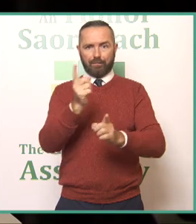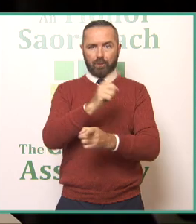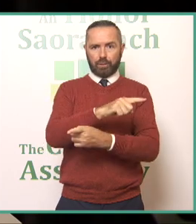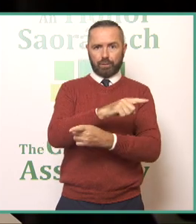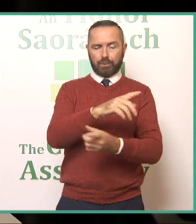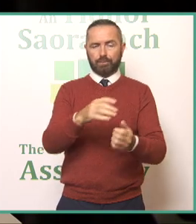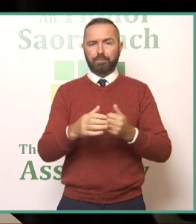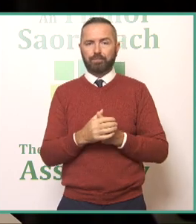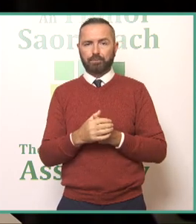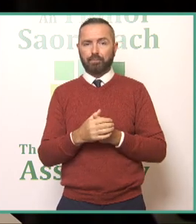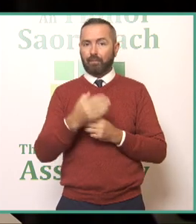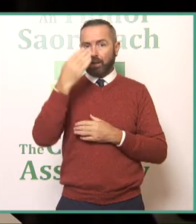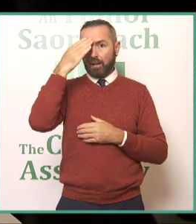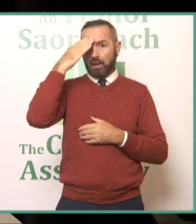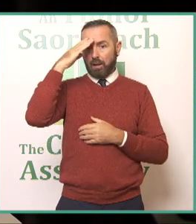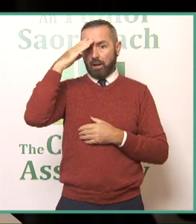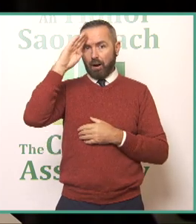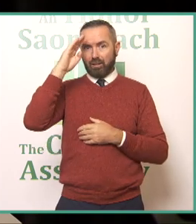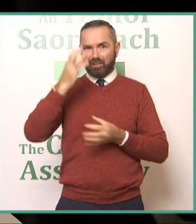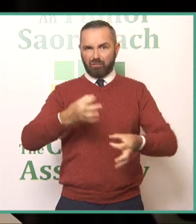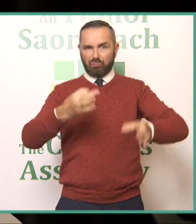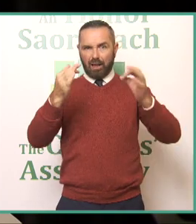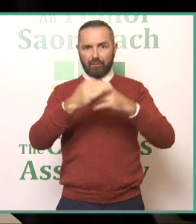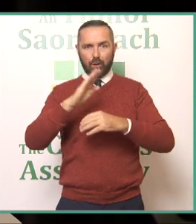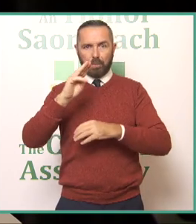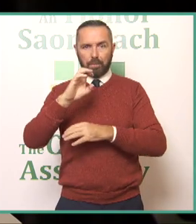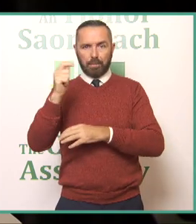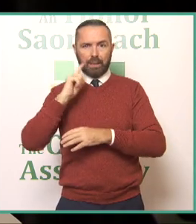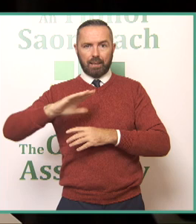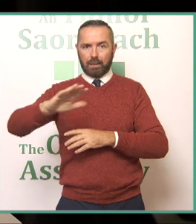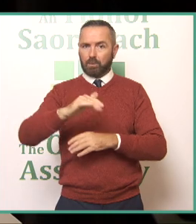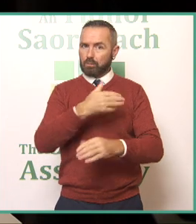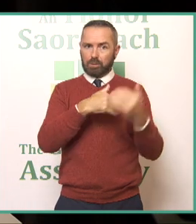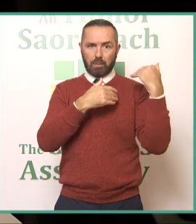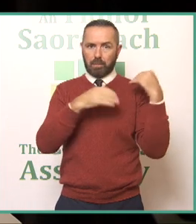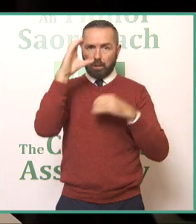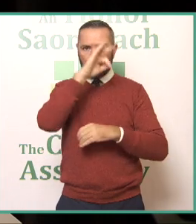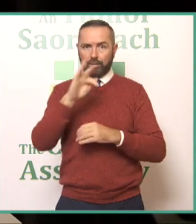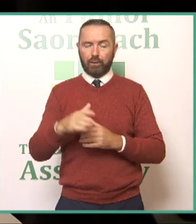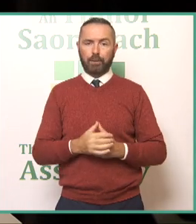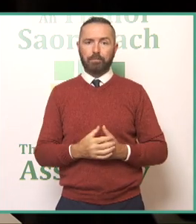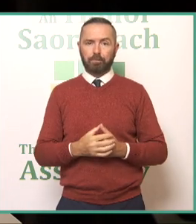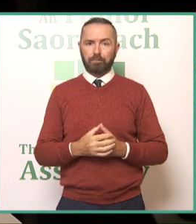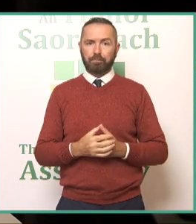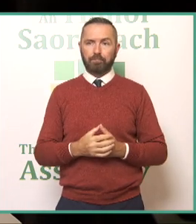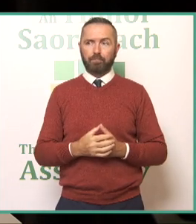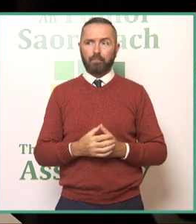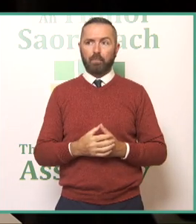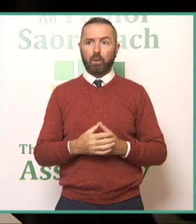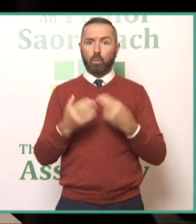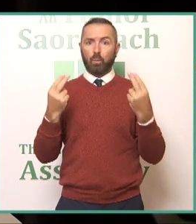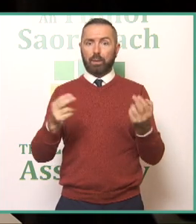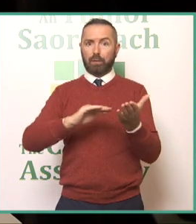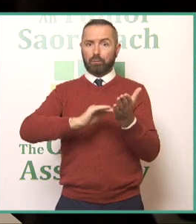that. Ireland's a hotspot for peatland, so we have a responsibility to look after them. It's time to restore,